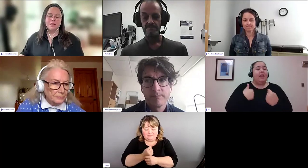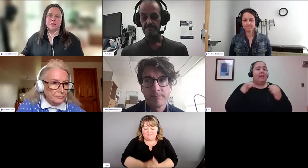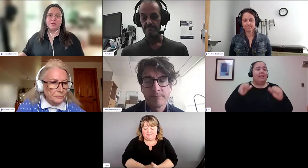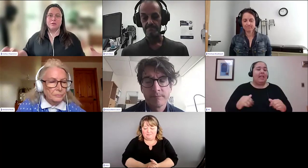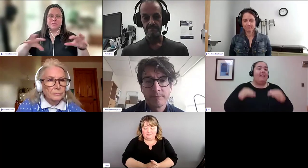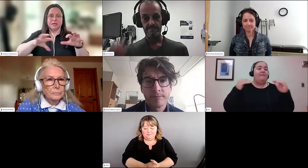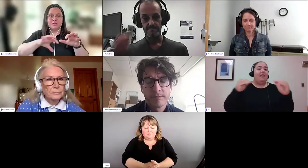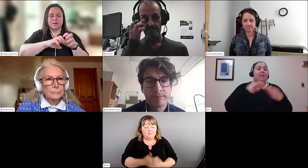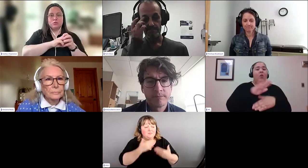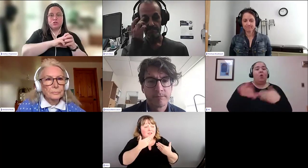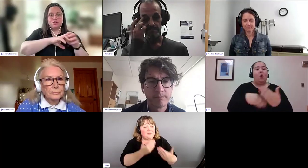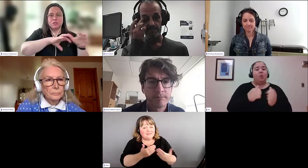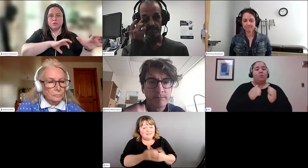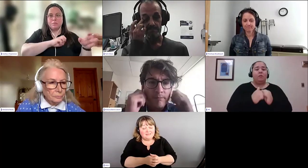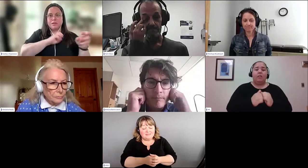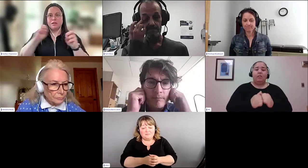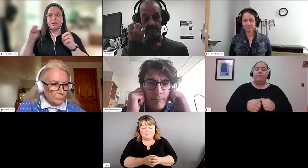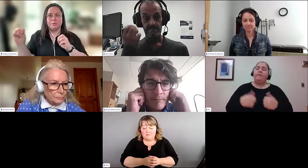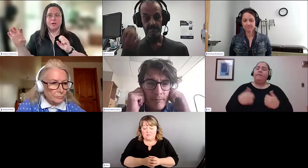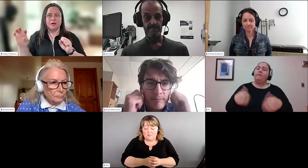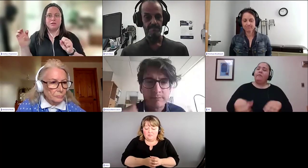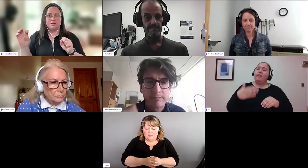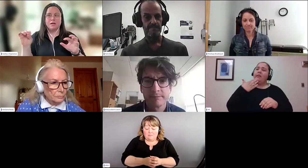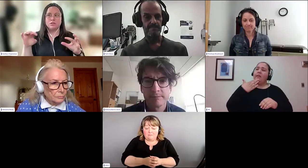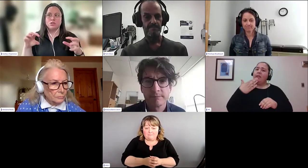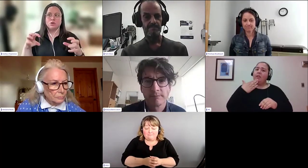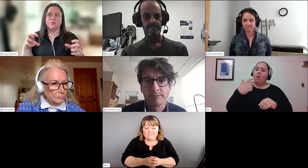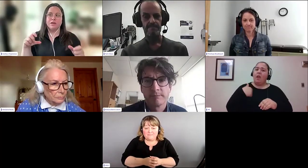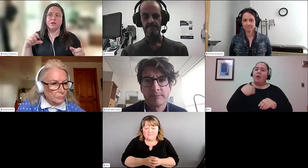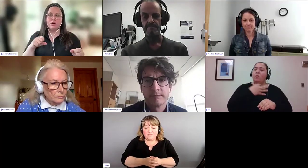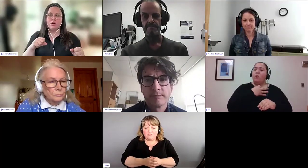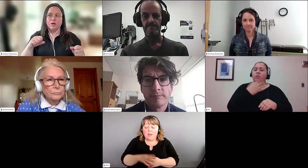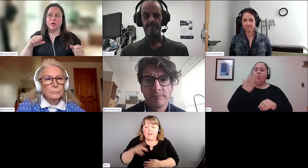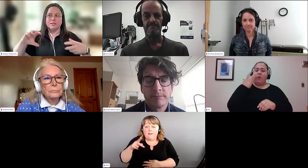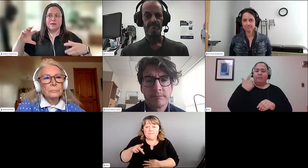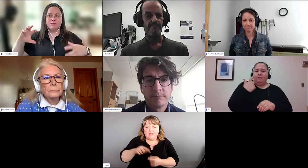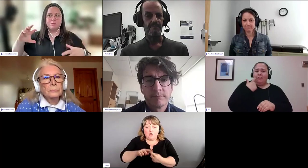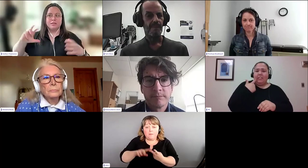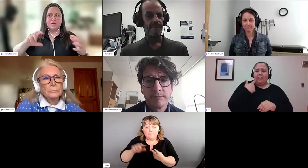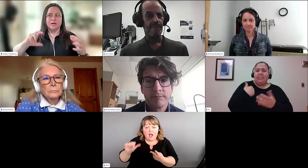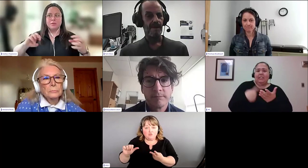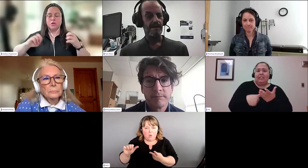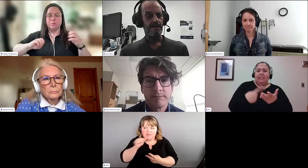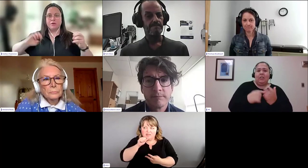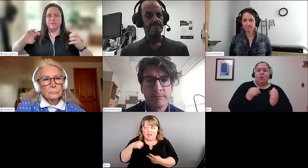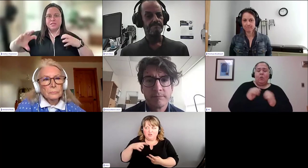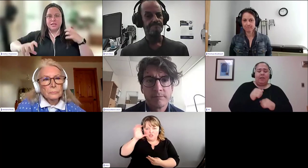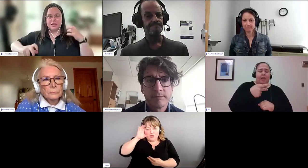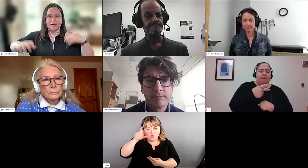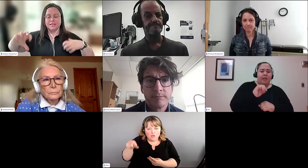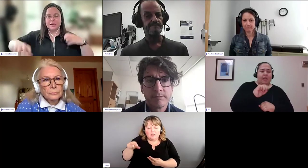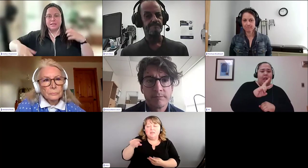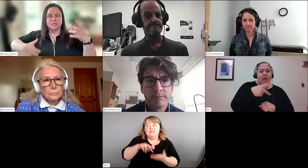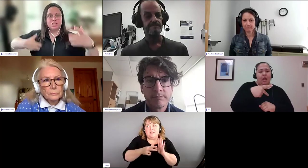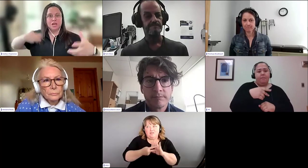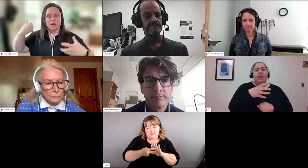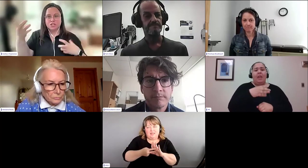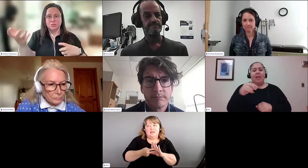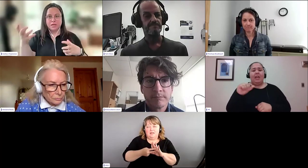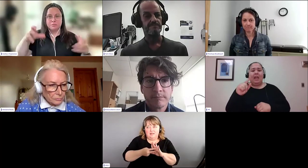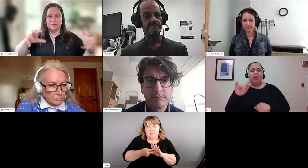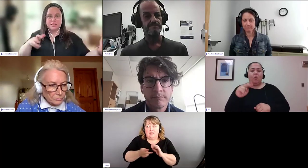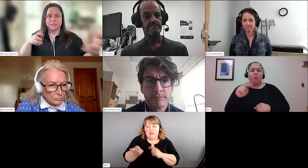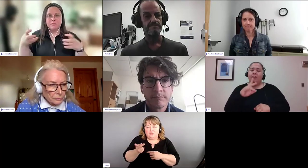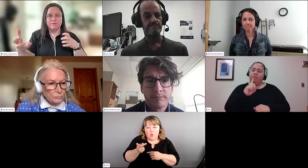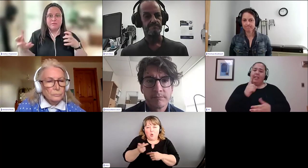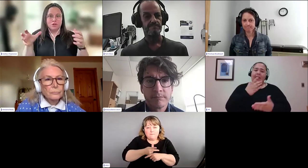altogether. Thank you. I was wondering, because earlier I was listening to Penelope and Antoine on the fact that it requires